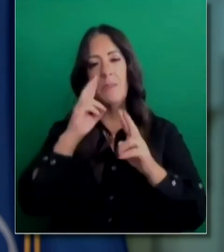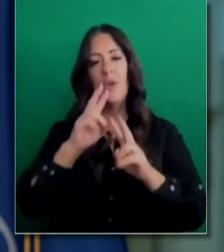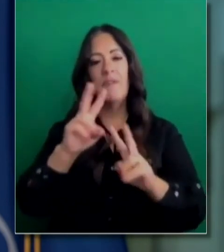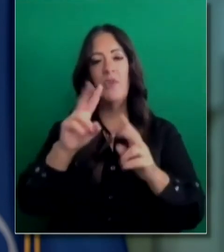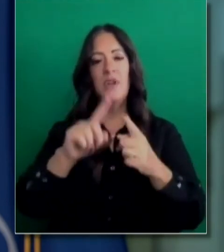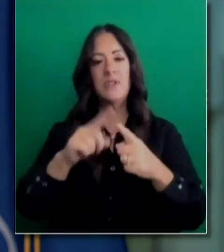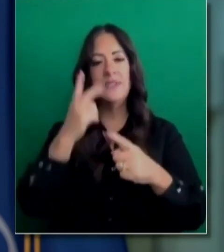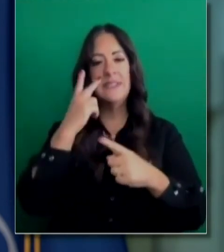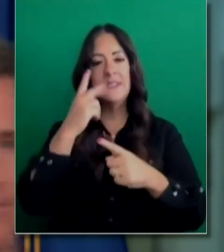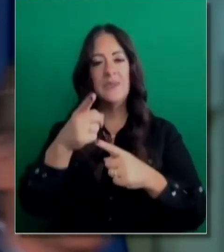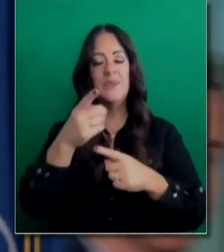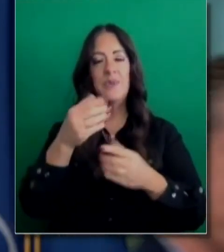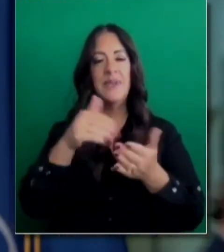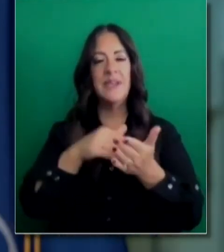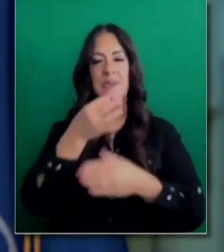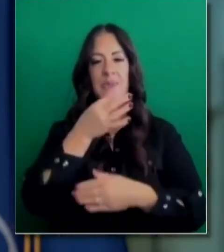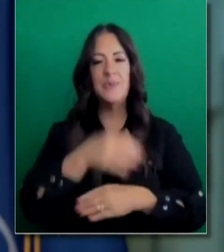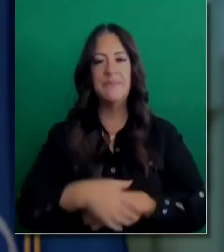very, very shortly.